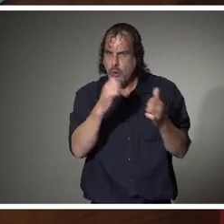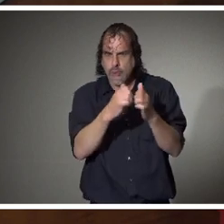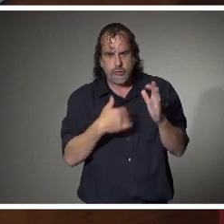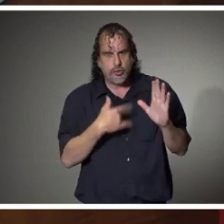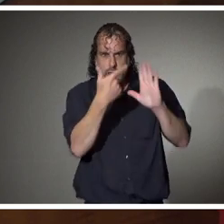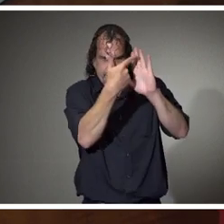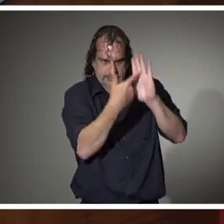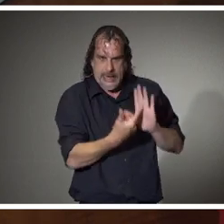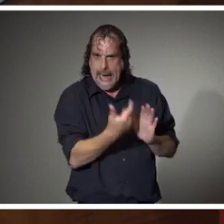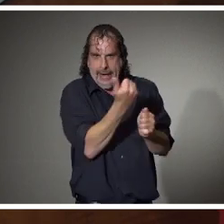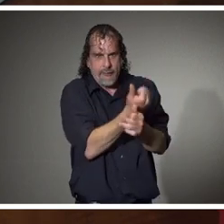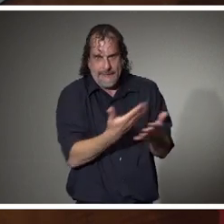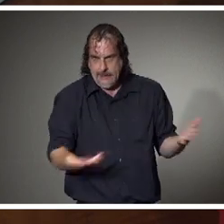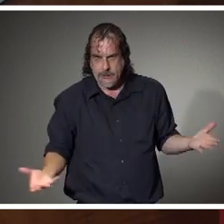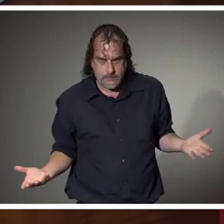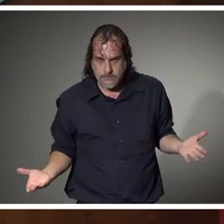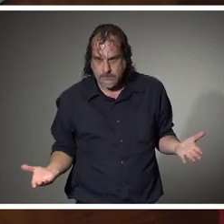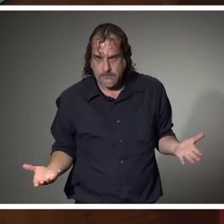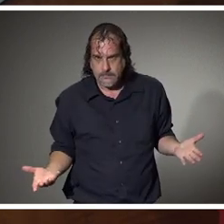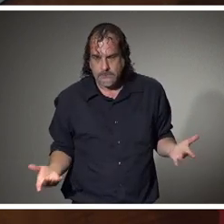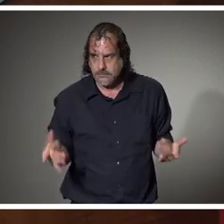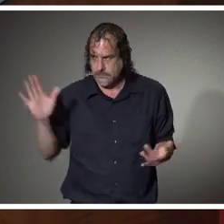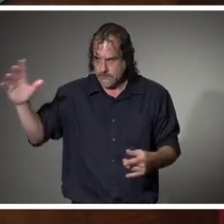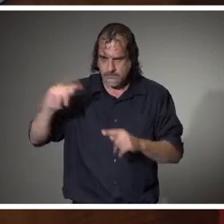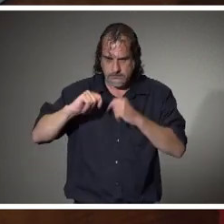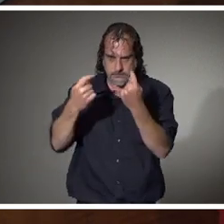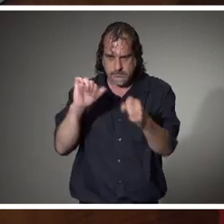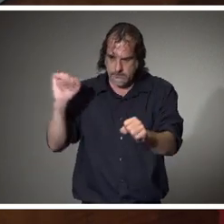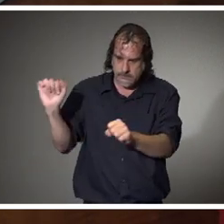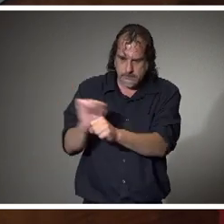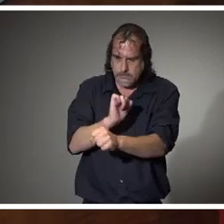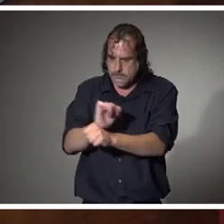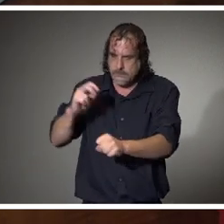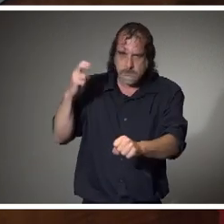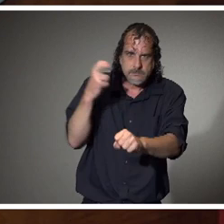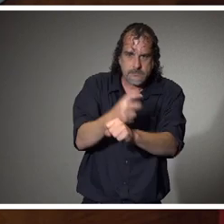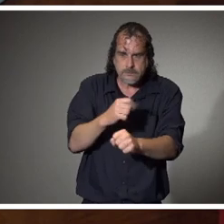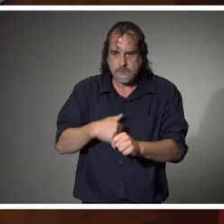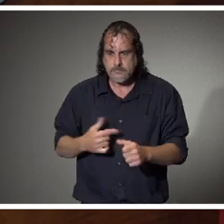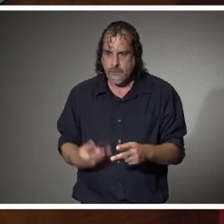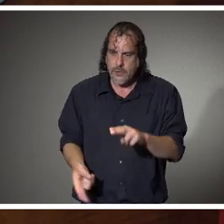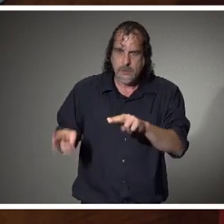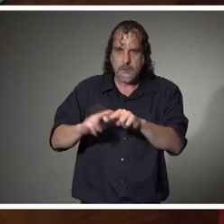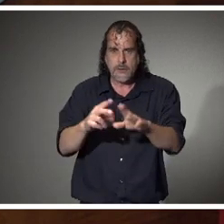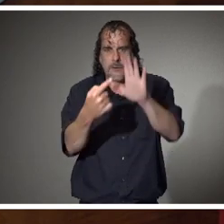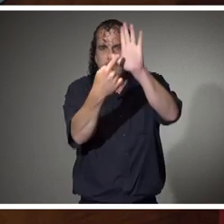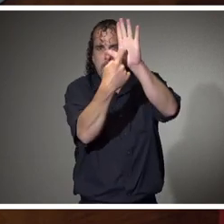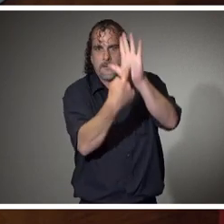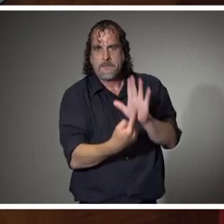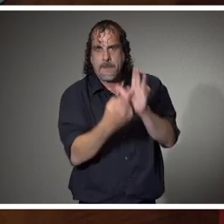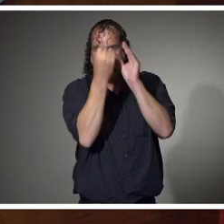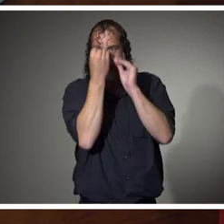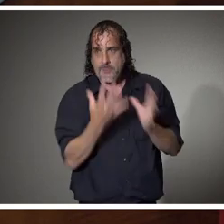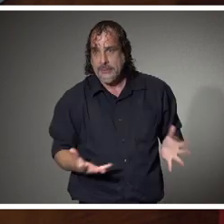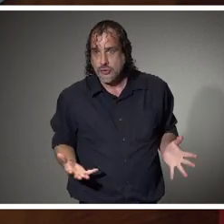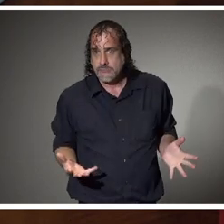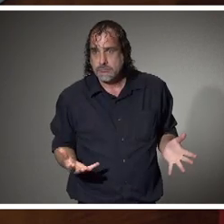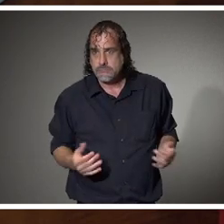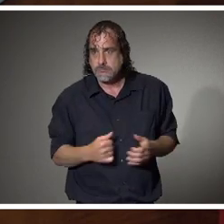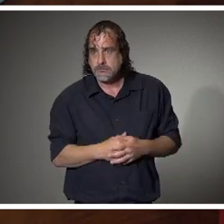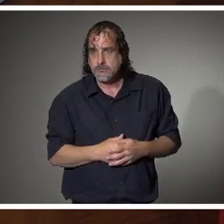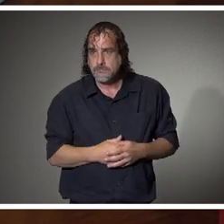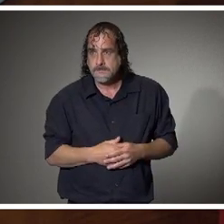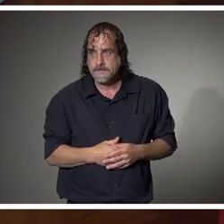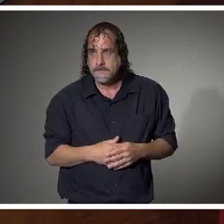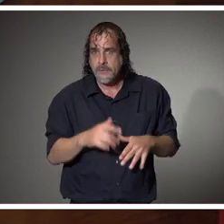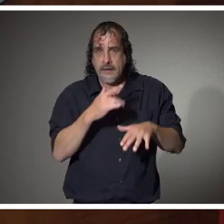this entire process, and you and your team have worked very hard to continue to enhance and increase the amount of information that is available